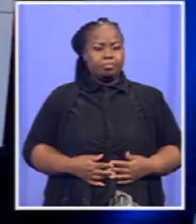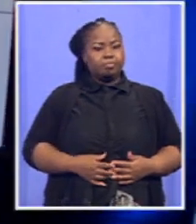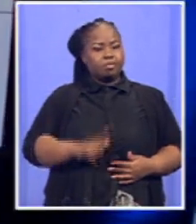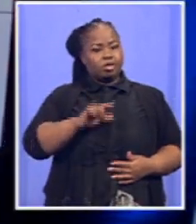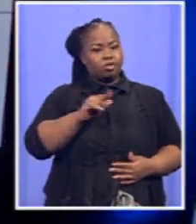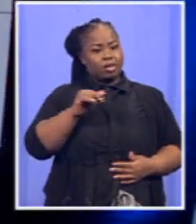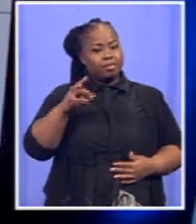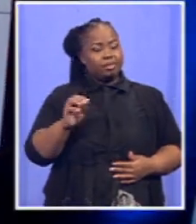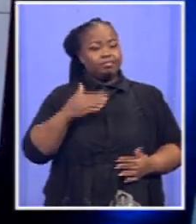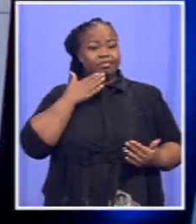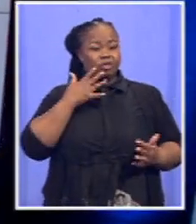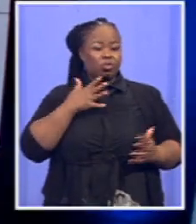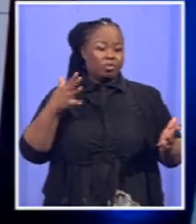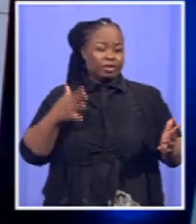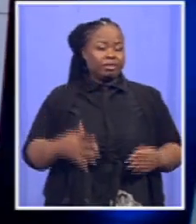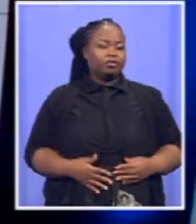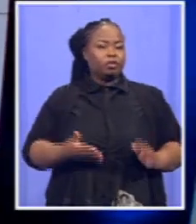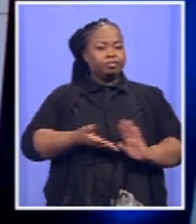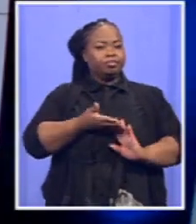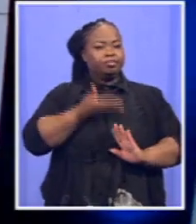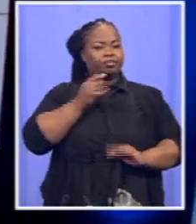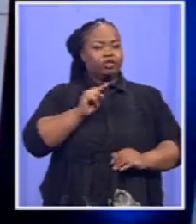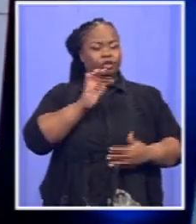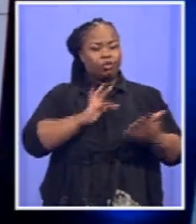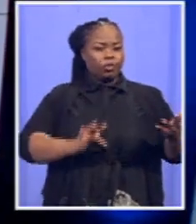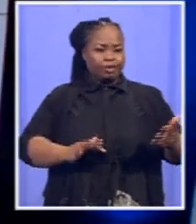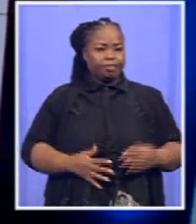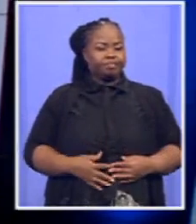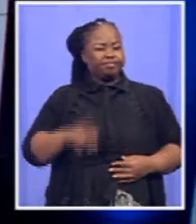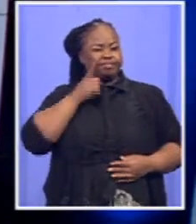so much for just bringing us up to date in terms of that story. Of course, we'll be